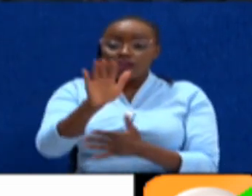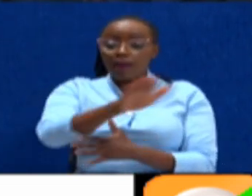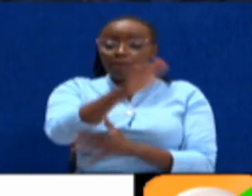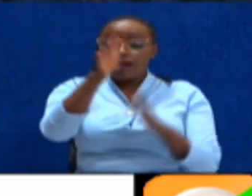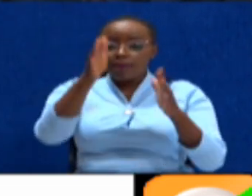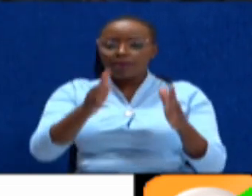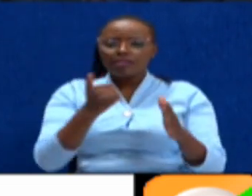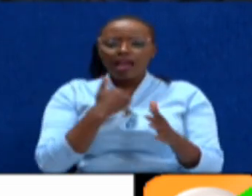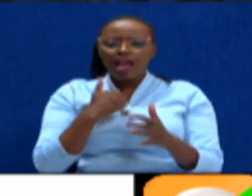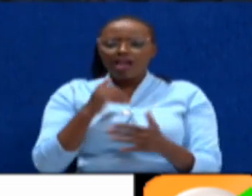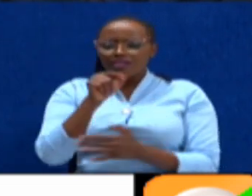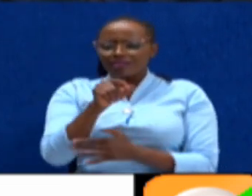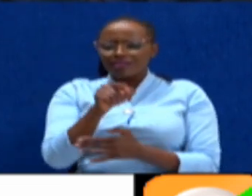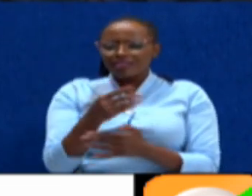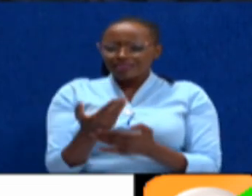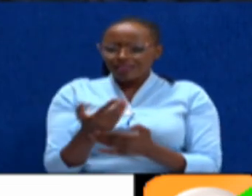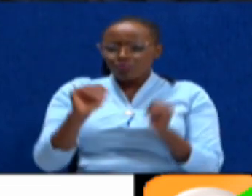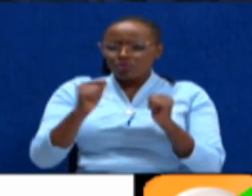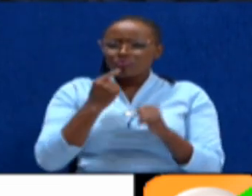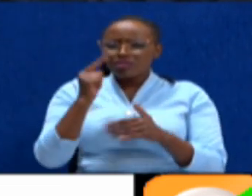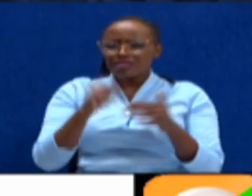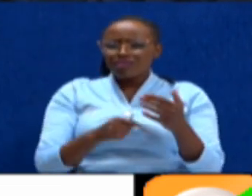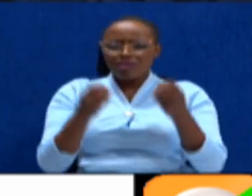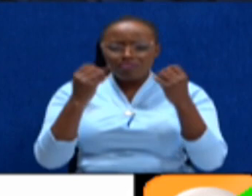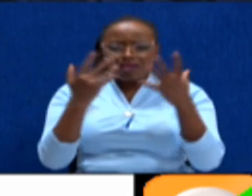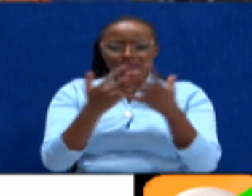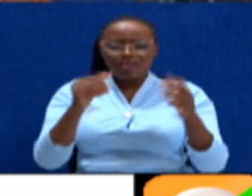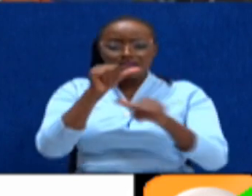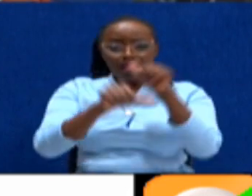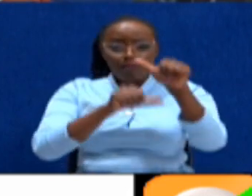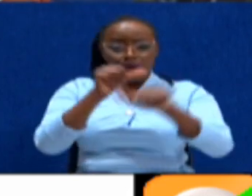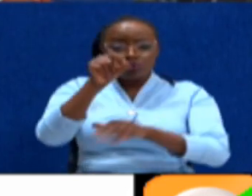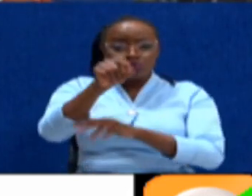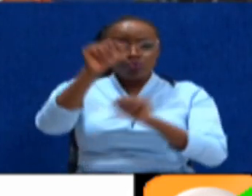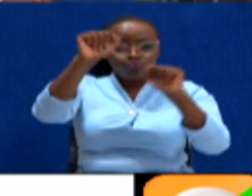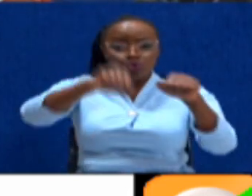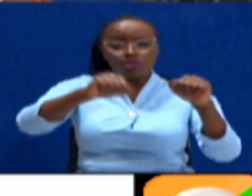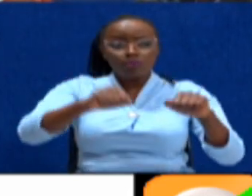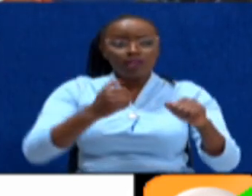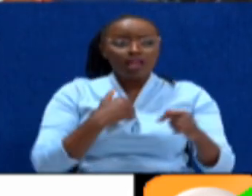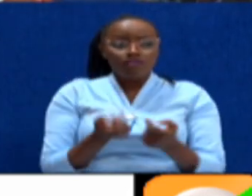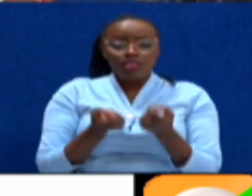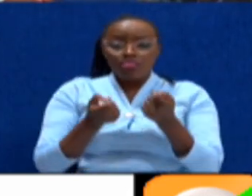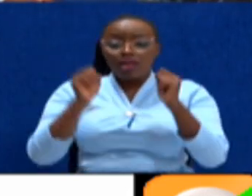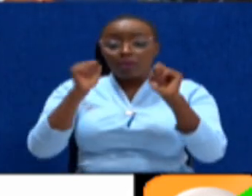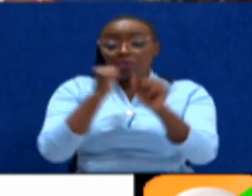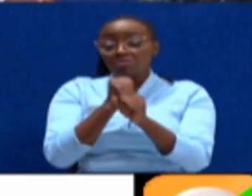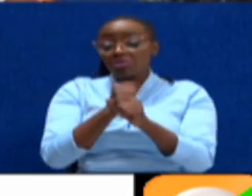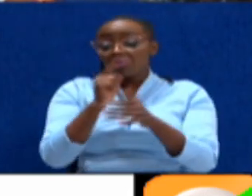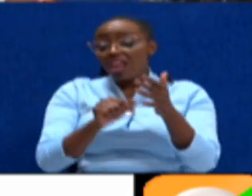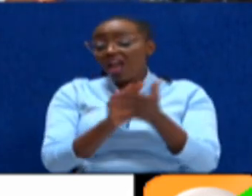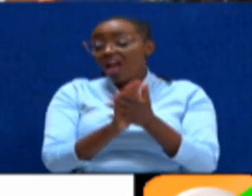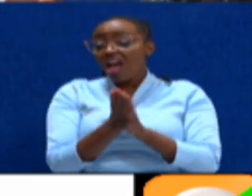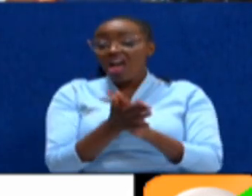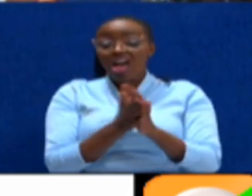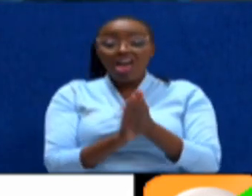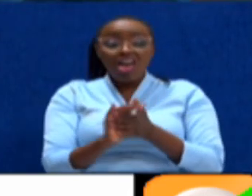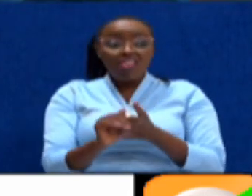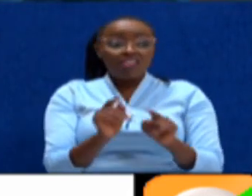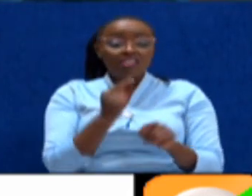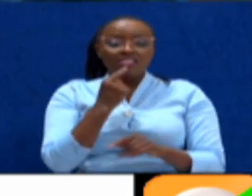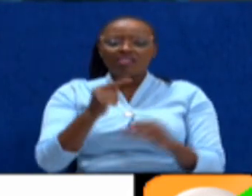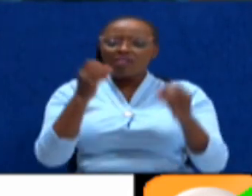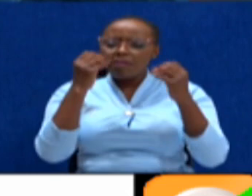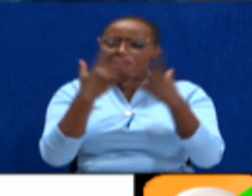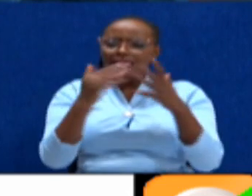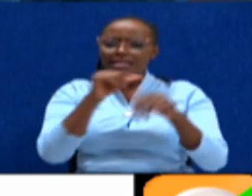remember, parliamentarians have this immunity in the House. They can say quite a number of things about you, And there's very little that you can do. You can do nothing. They'll say